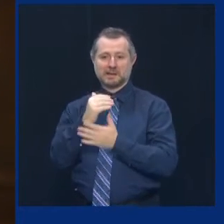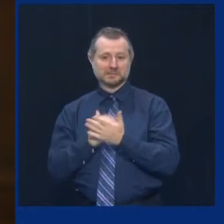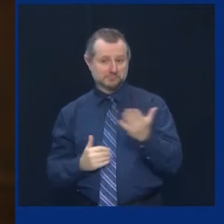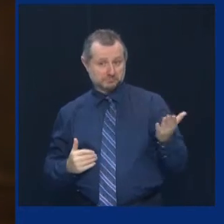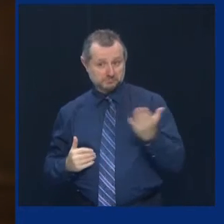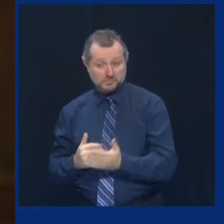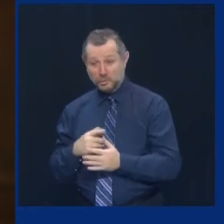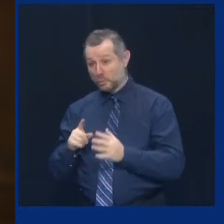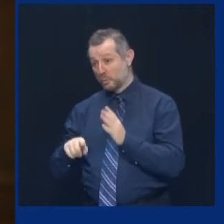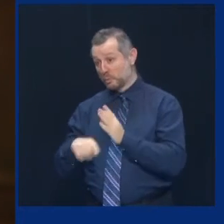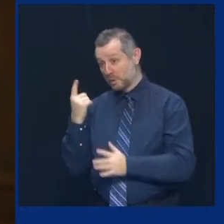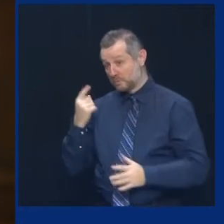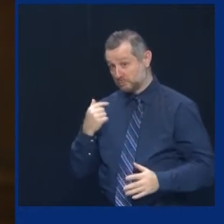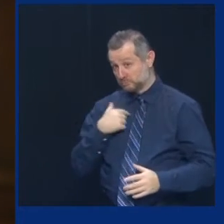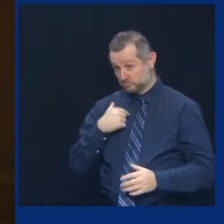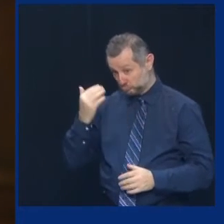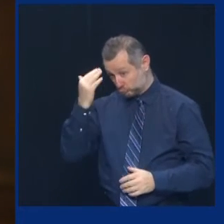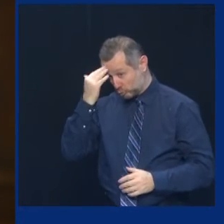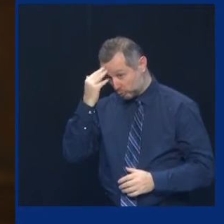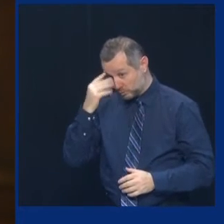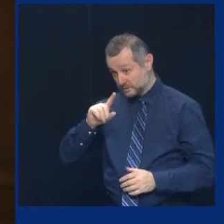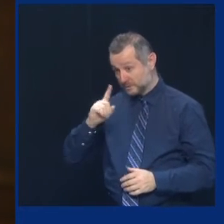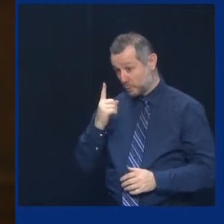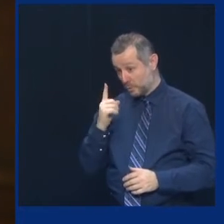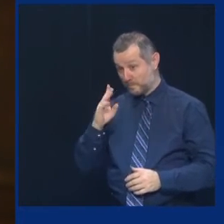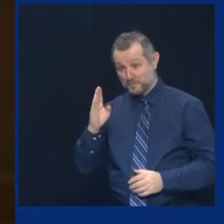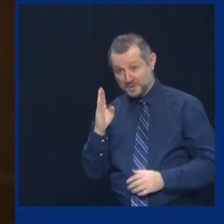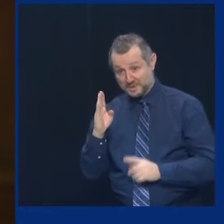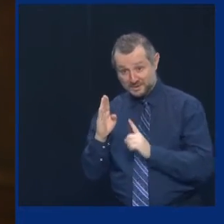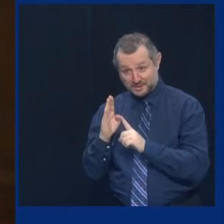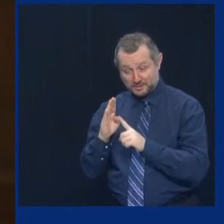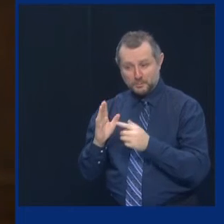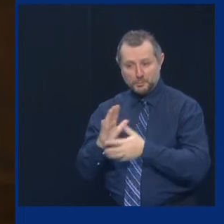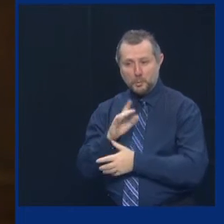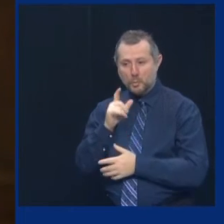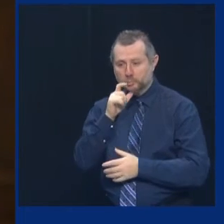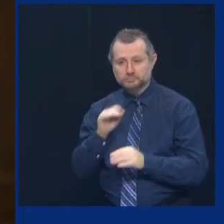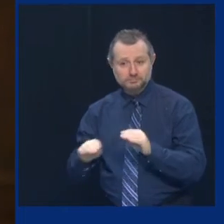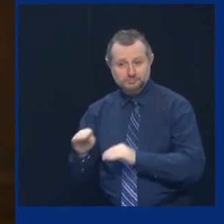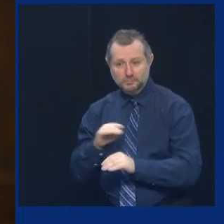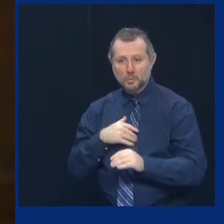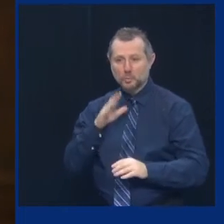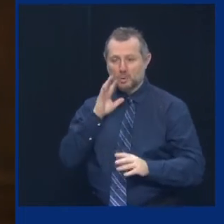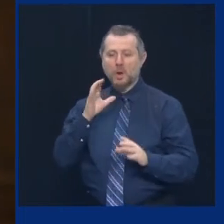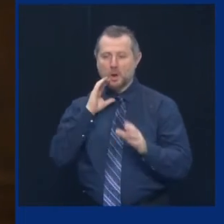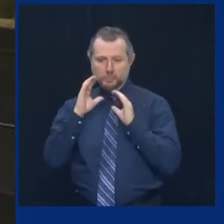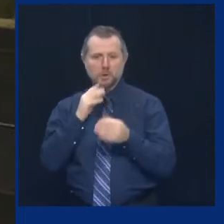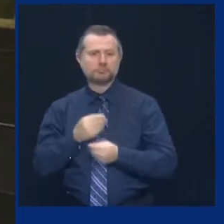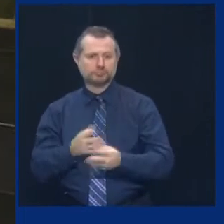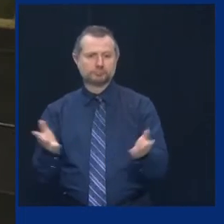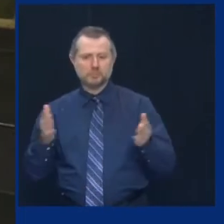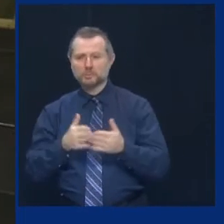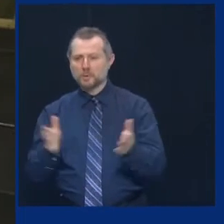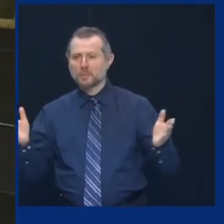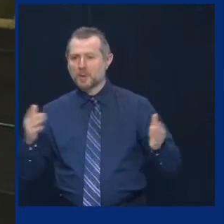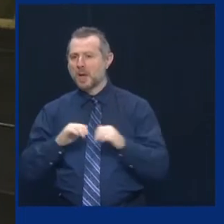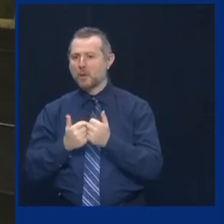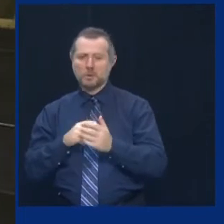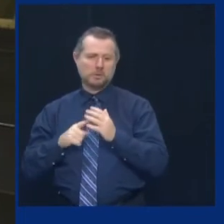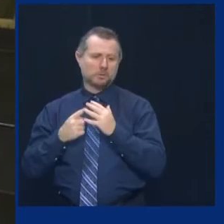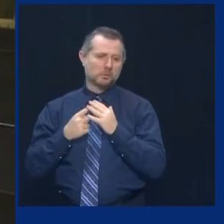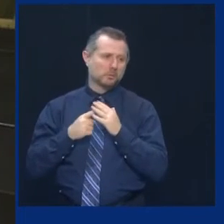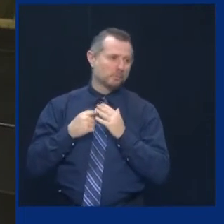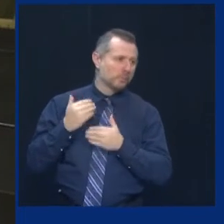next category, then we'll communicate that to the public and come up with a process for individuals to have access. On